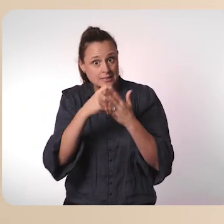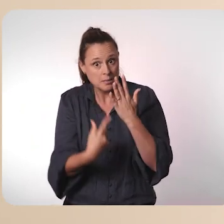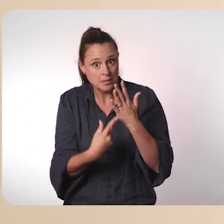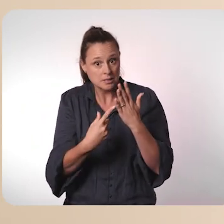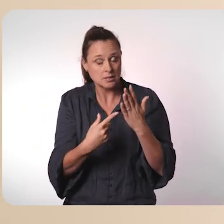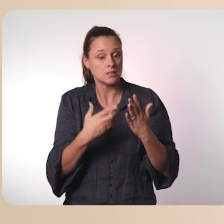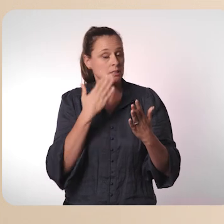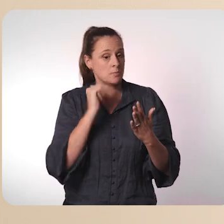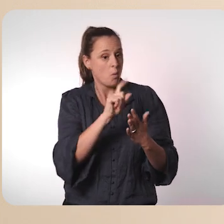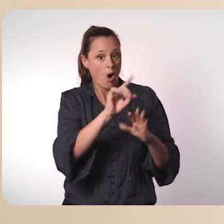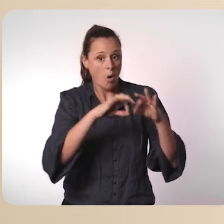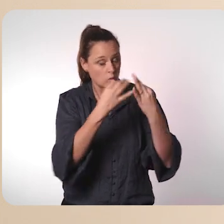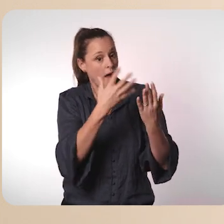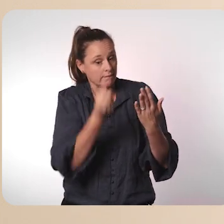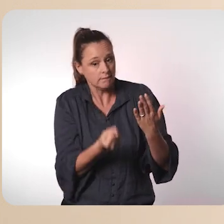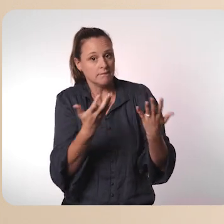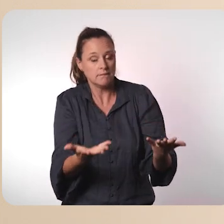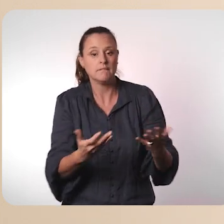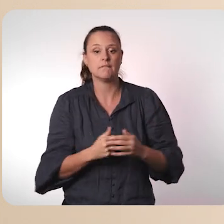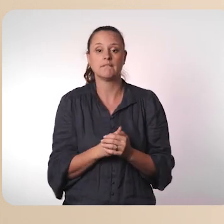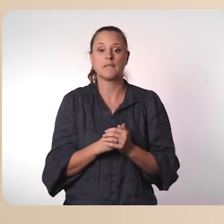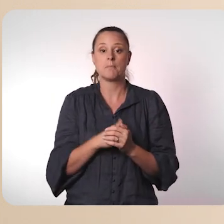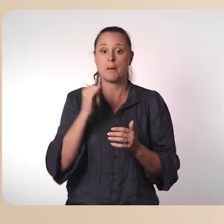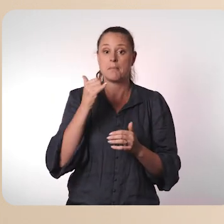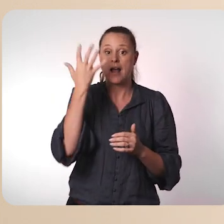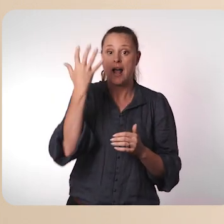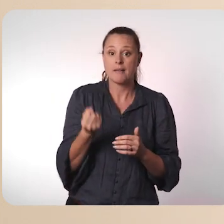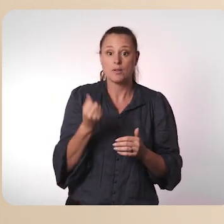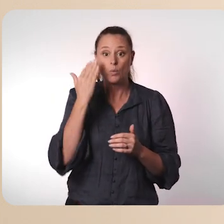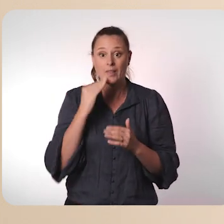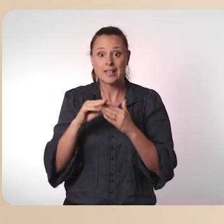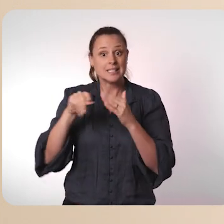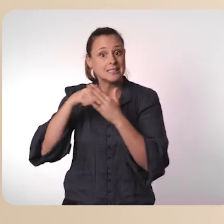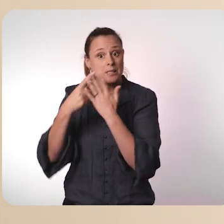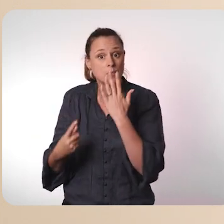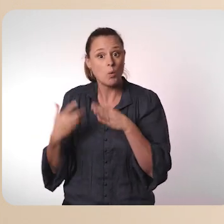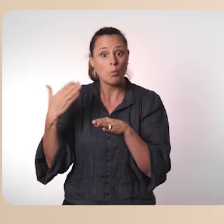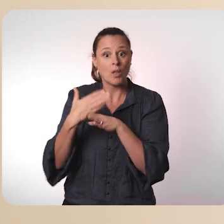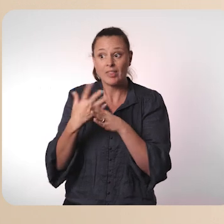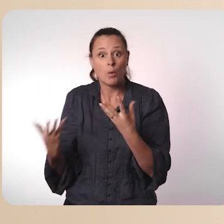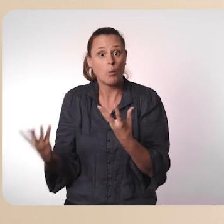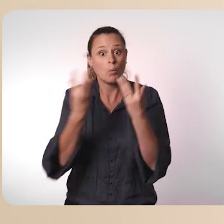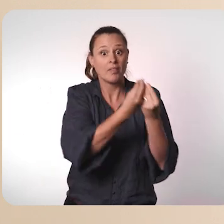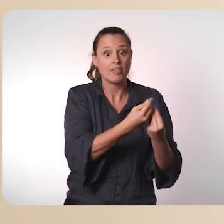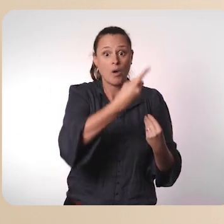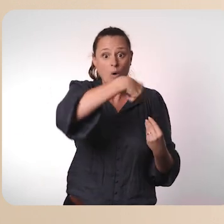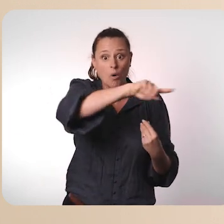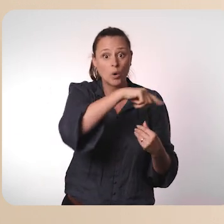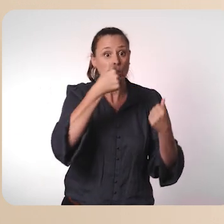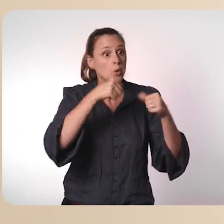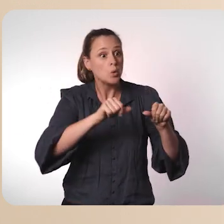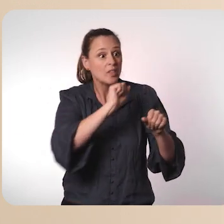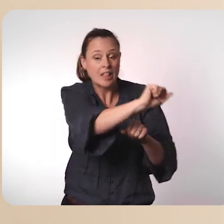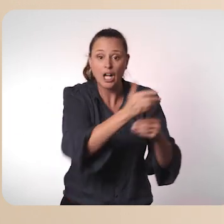organisation women with disabilities who work with them, who work for them, who use their services,